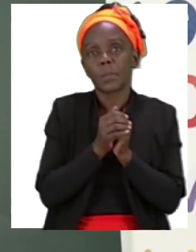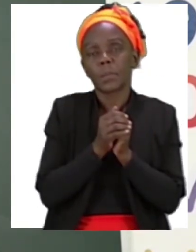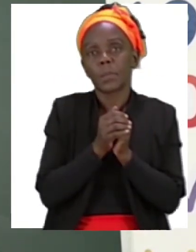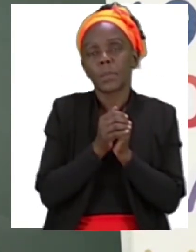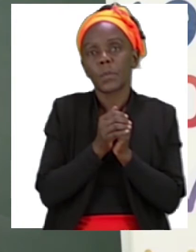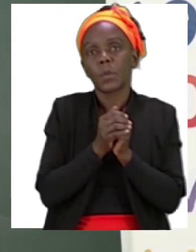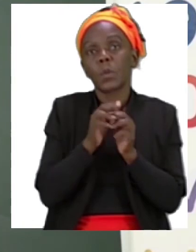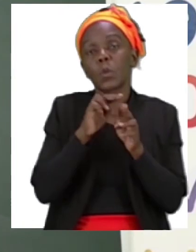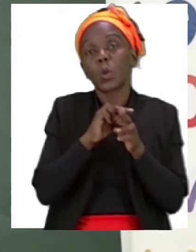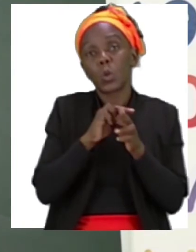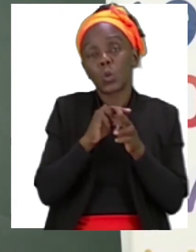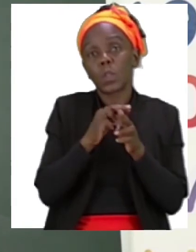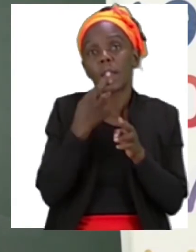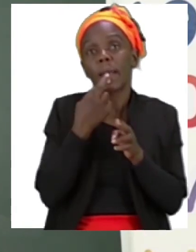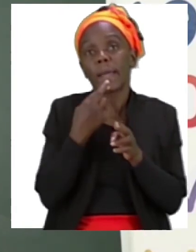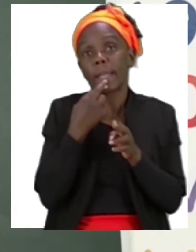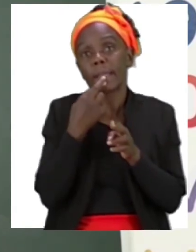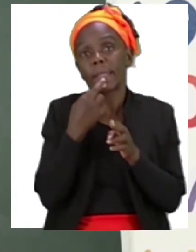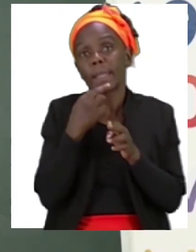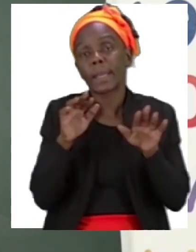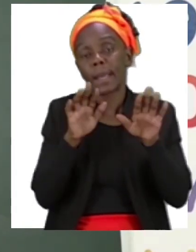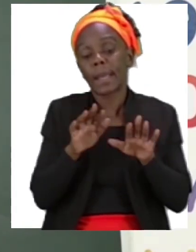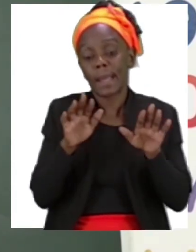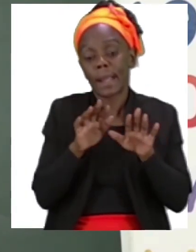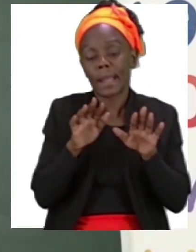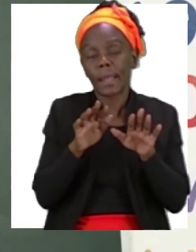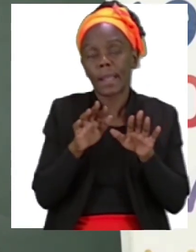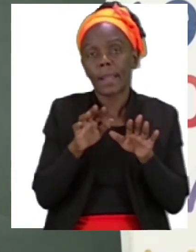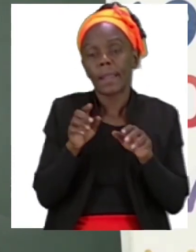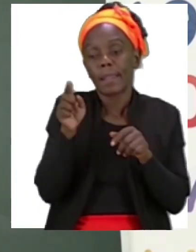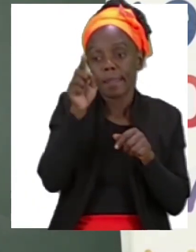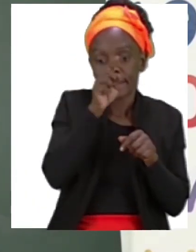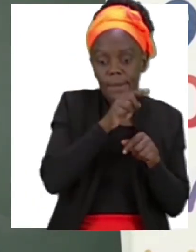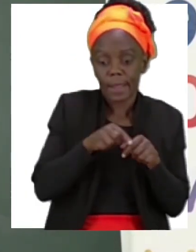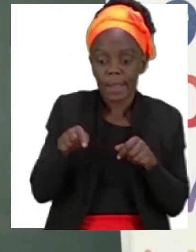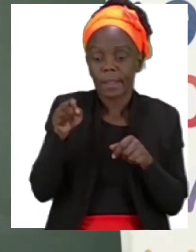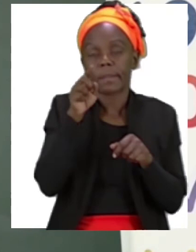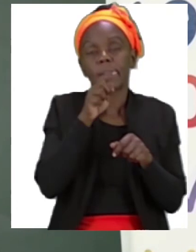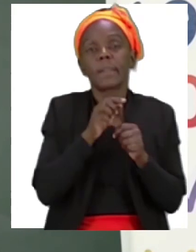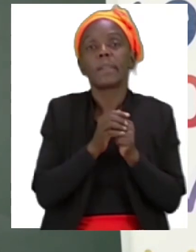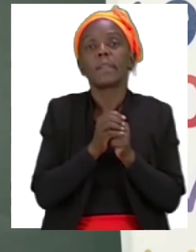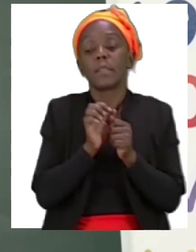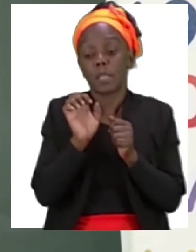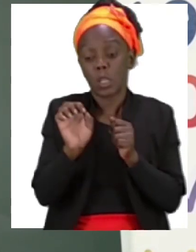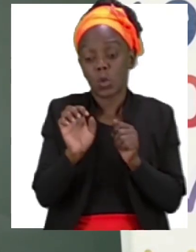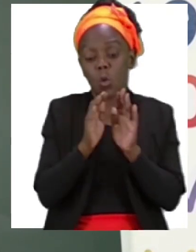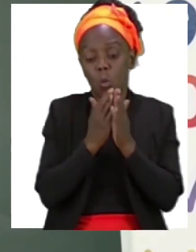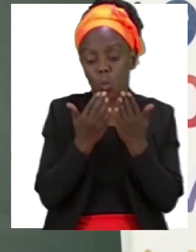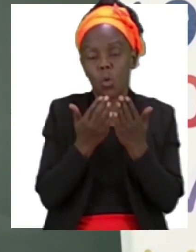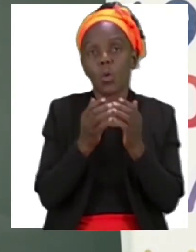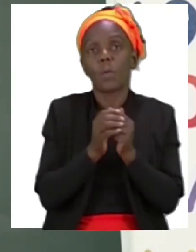color to color all the circles in your exercise. So don't forget,